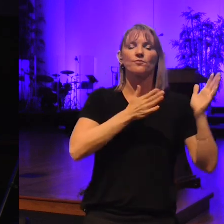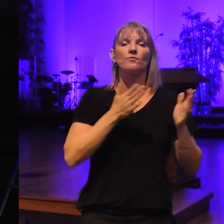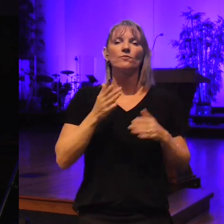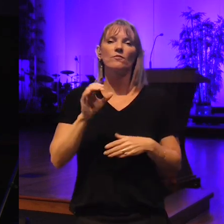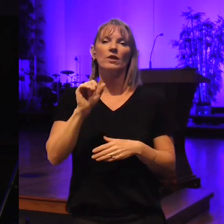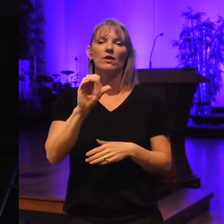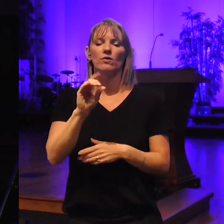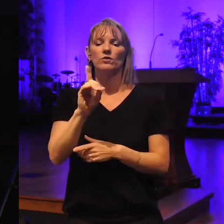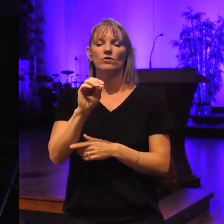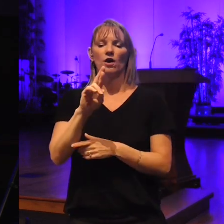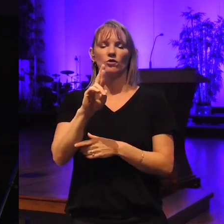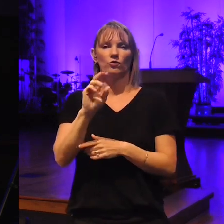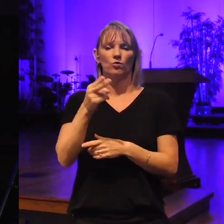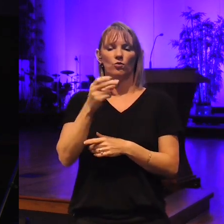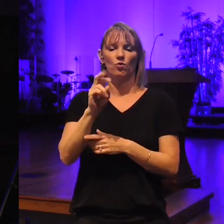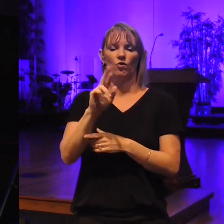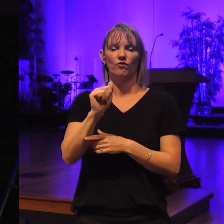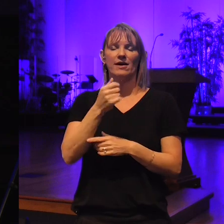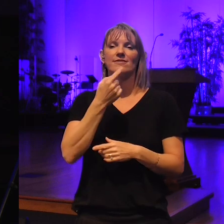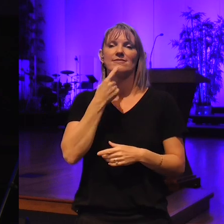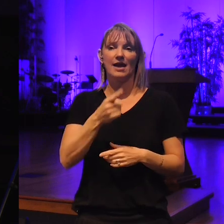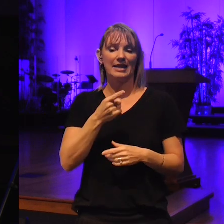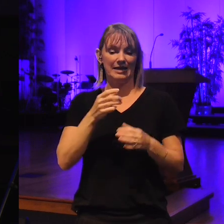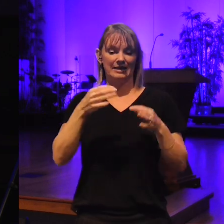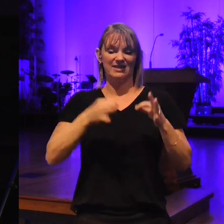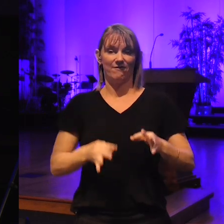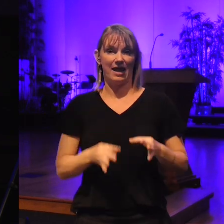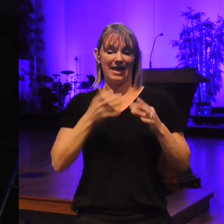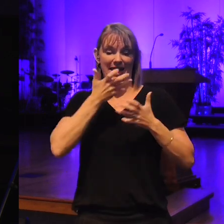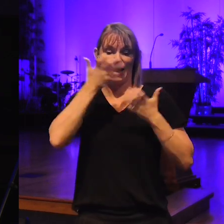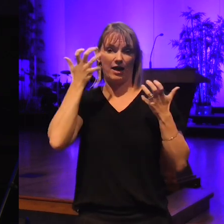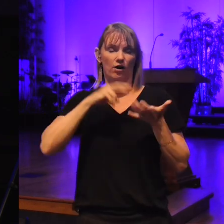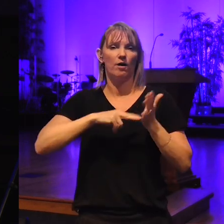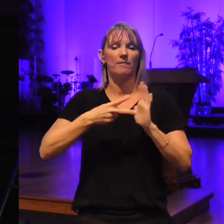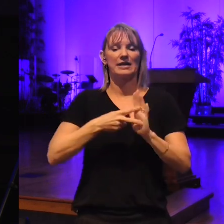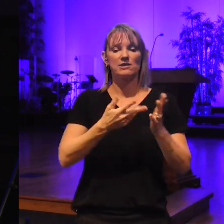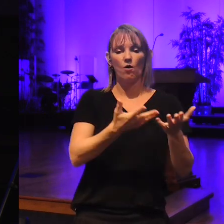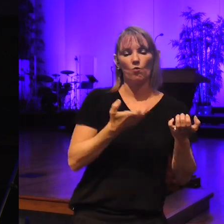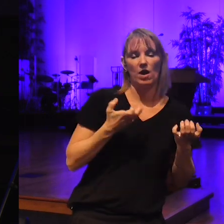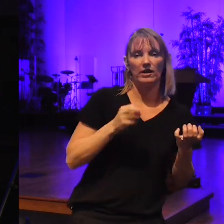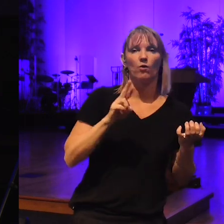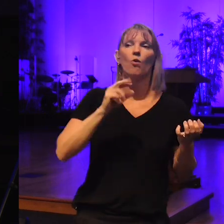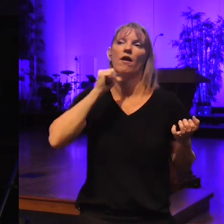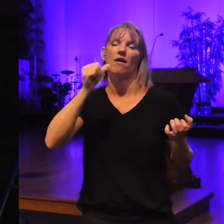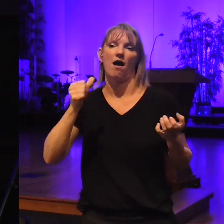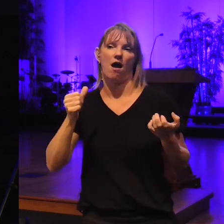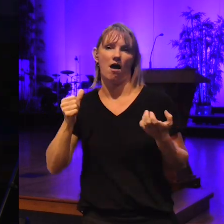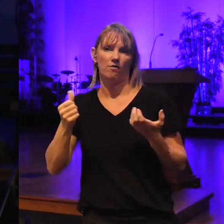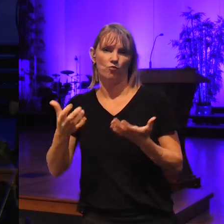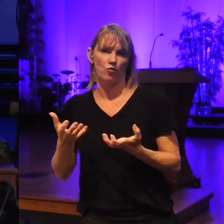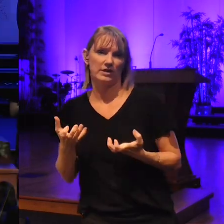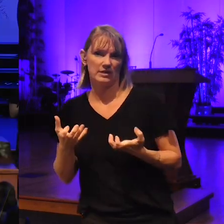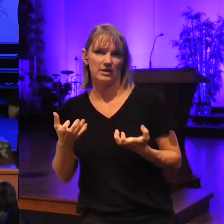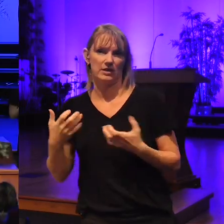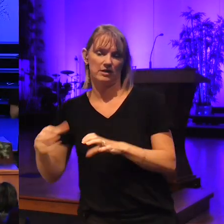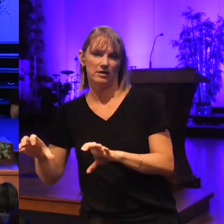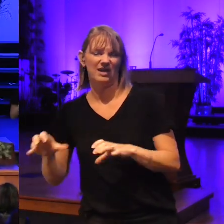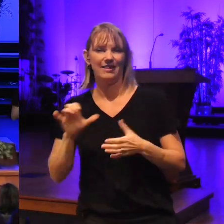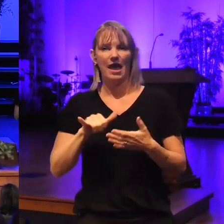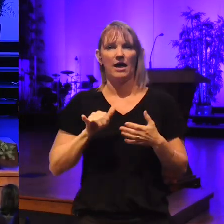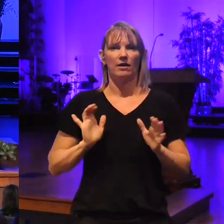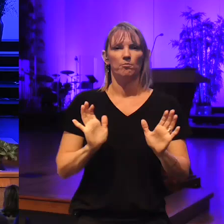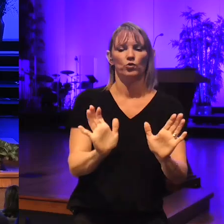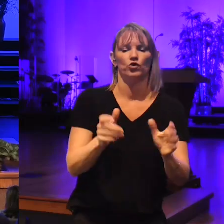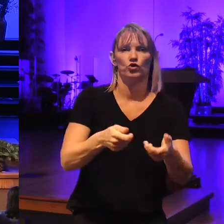So Dr. Horace said this, a definition of anger is wanting or not wanting. It's kind of a push-pull